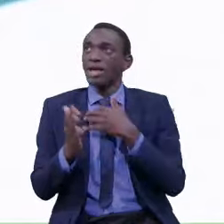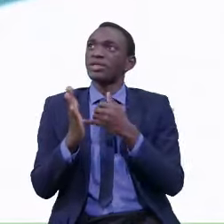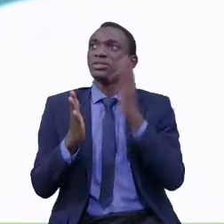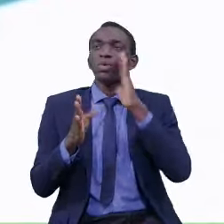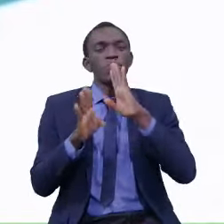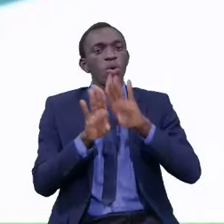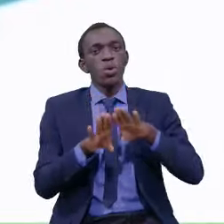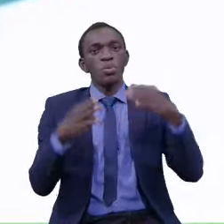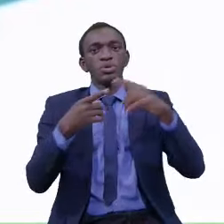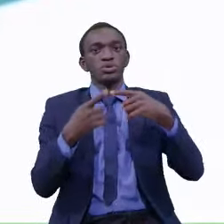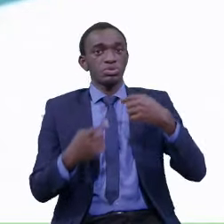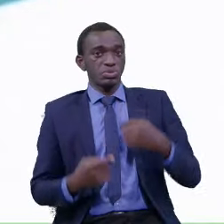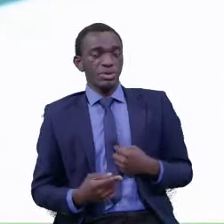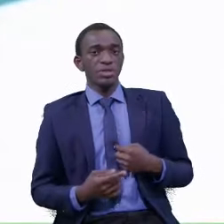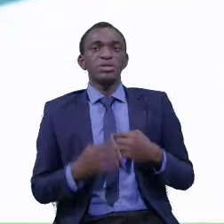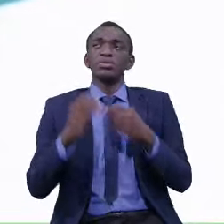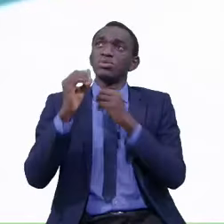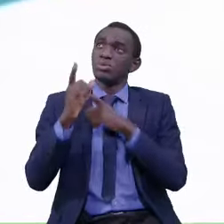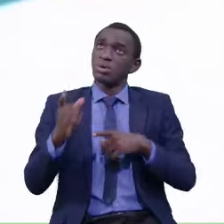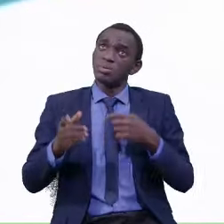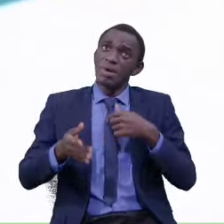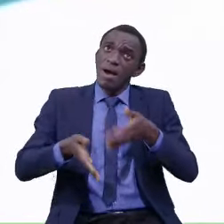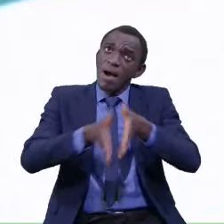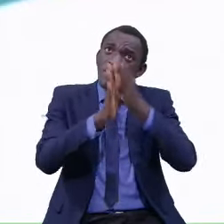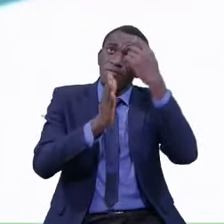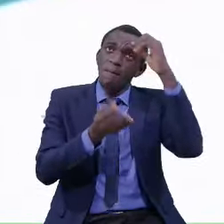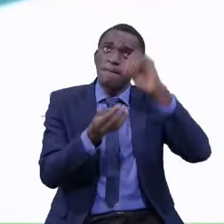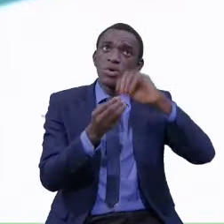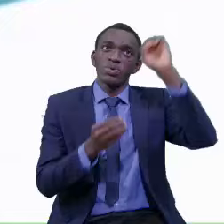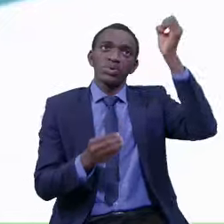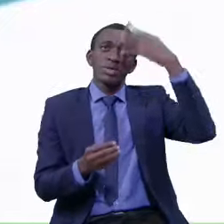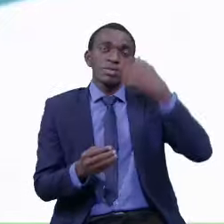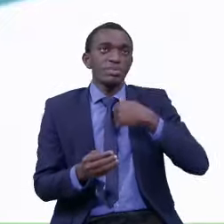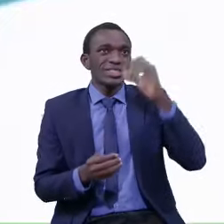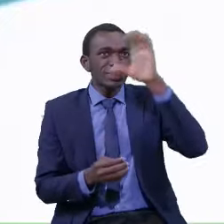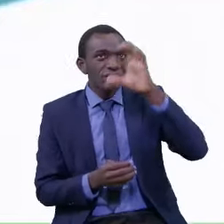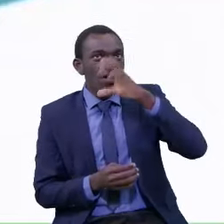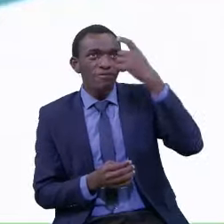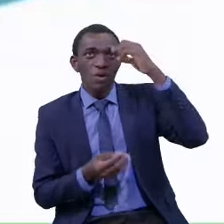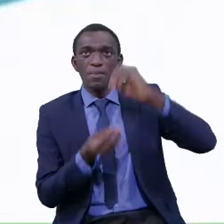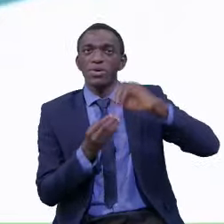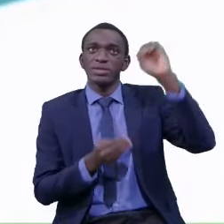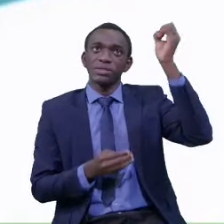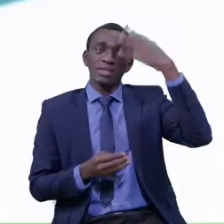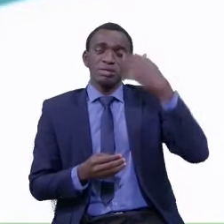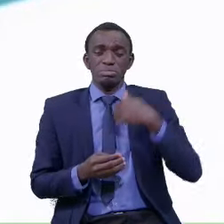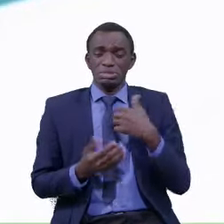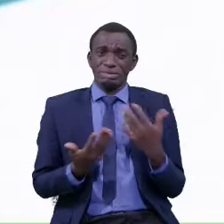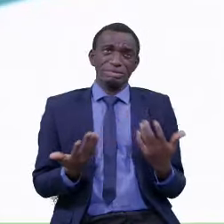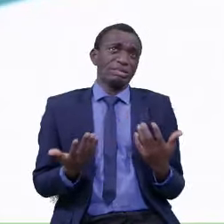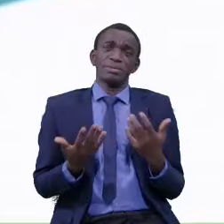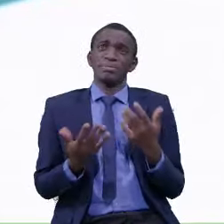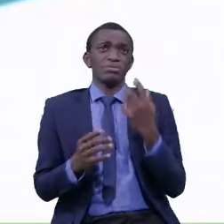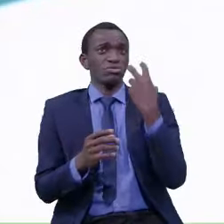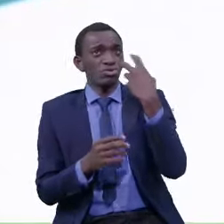the door. I'm asking for more grace. I'm seeking for more grace, and I'm kind of knocking for more